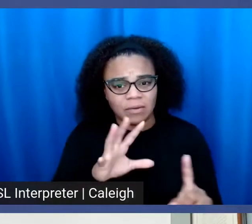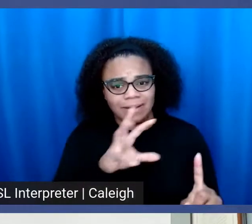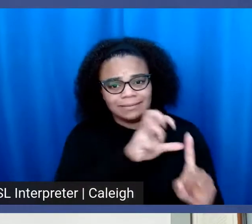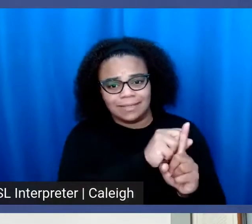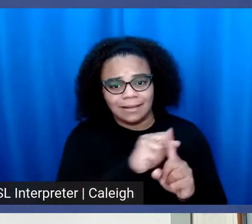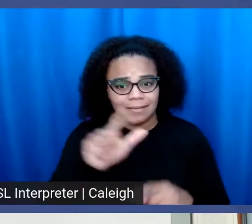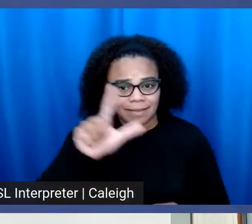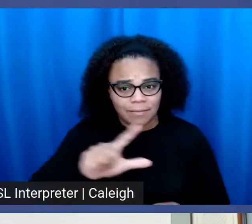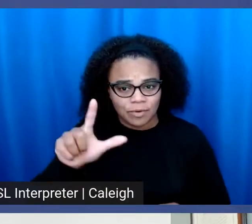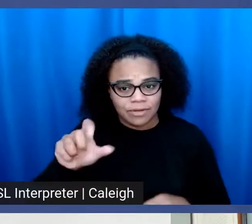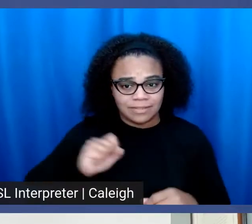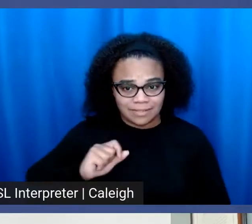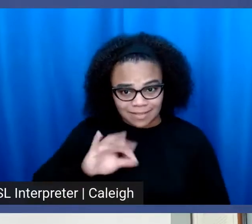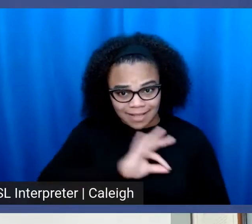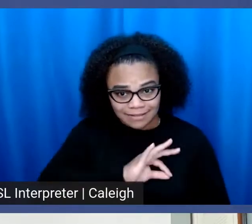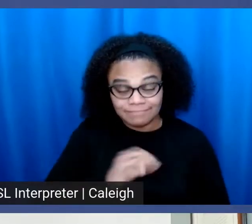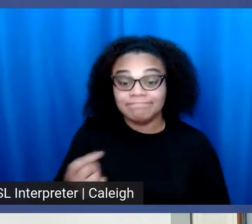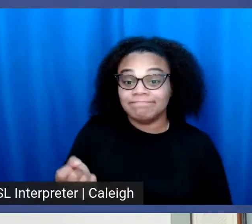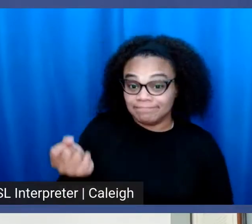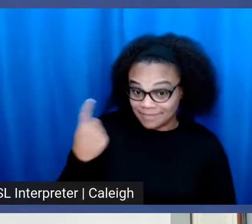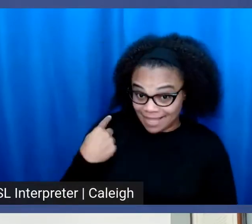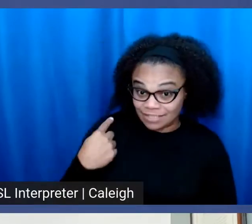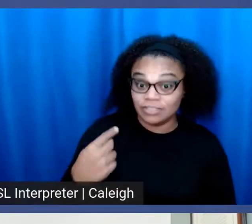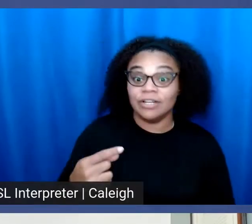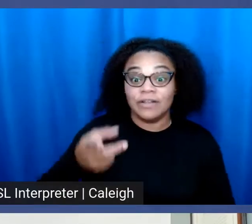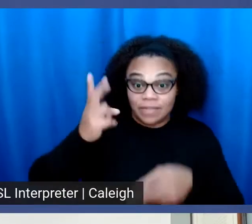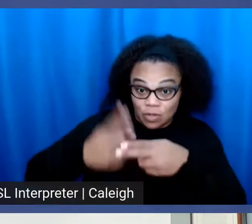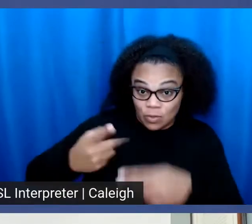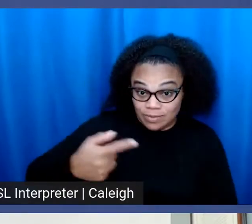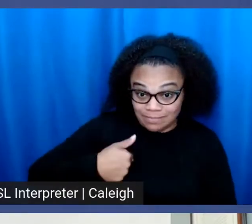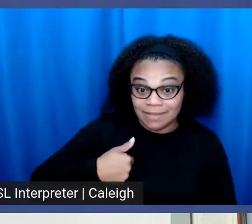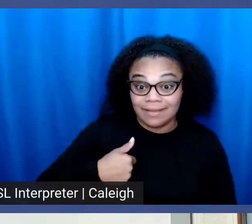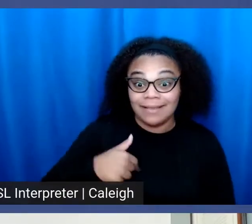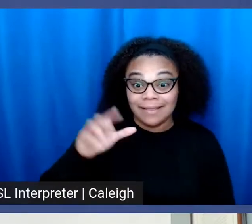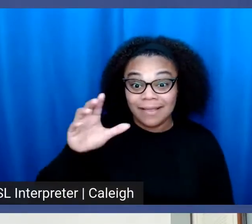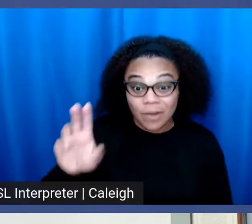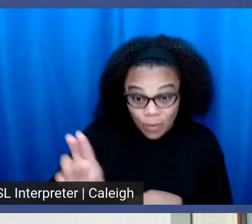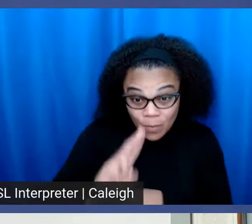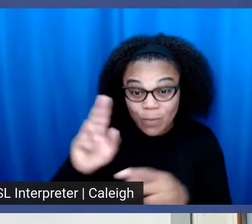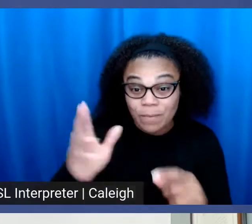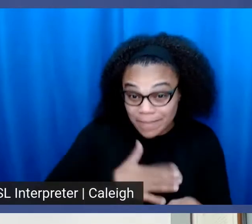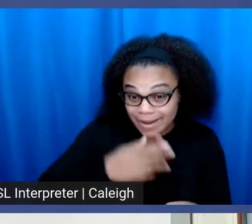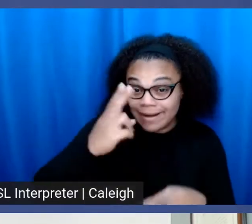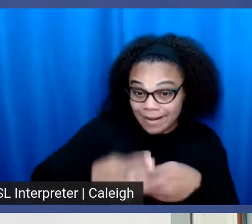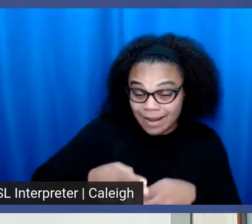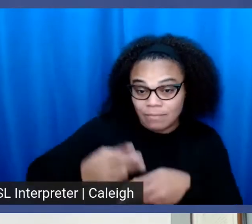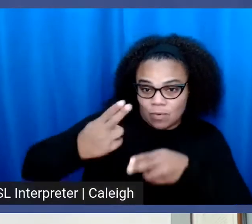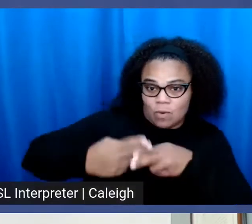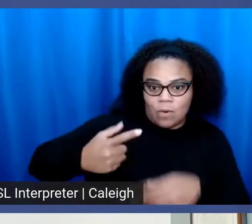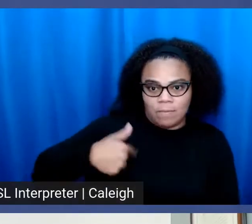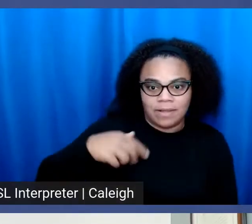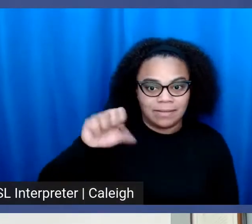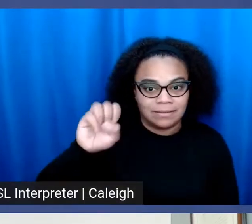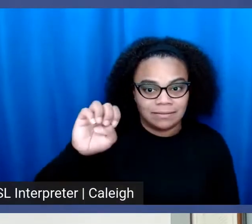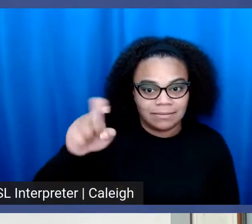last year, they accused me by name of being a sex offender. And we're seeing those very same tactics and